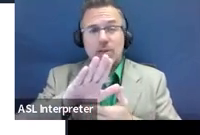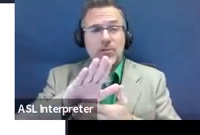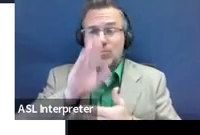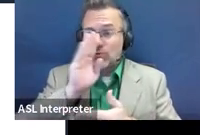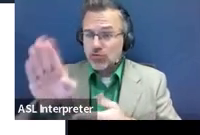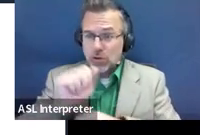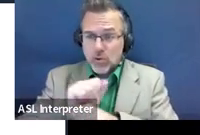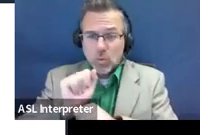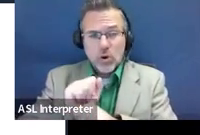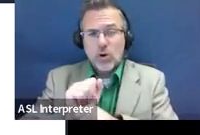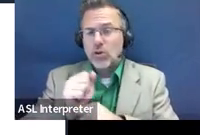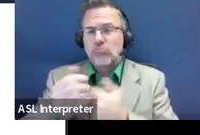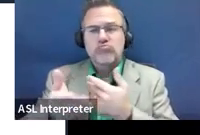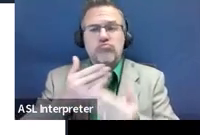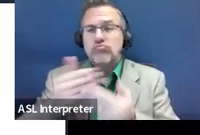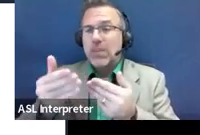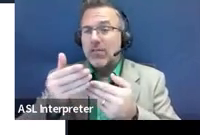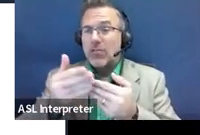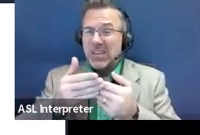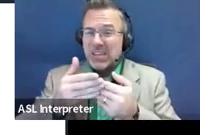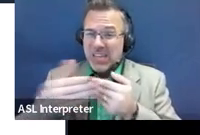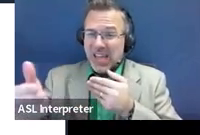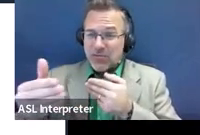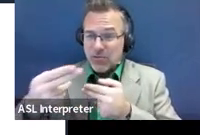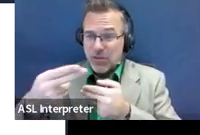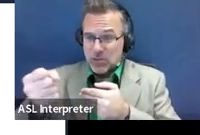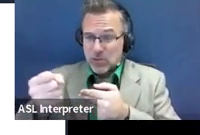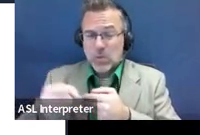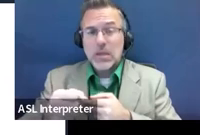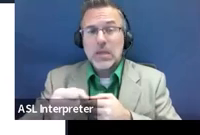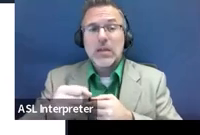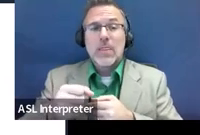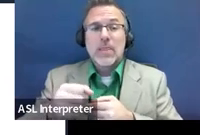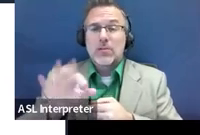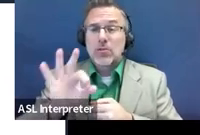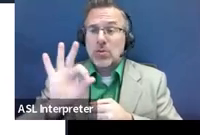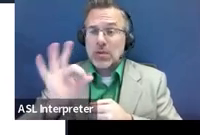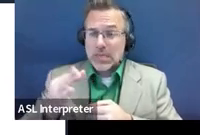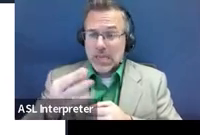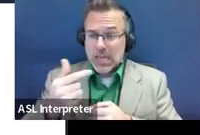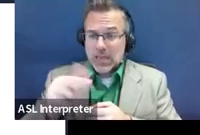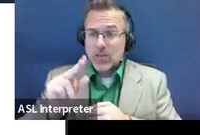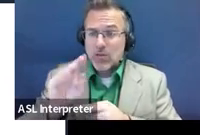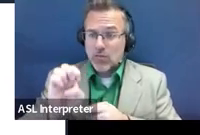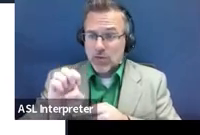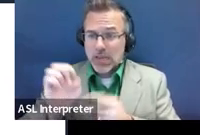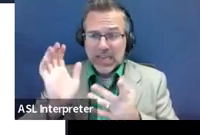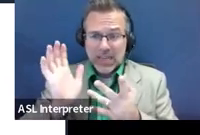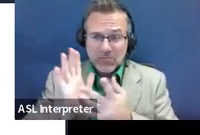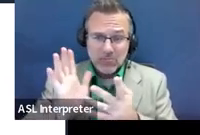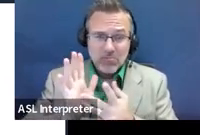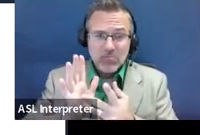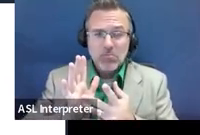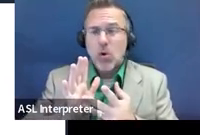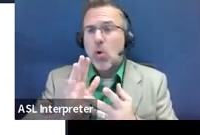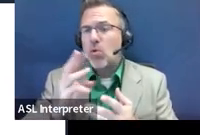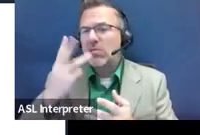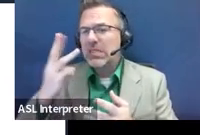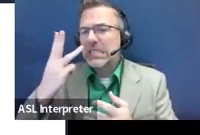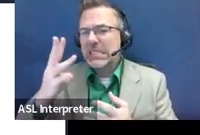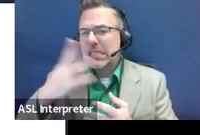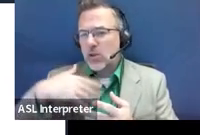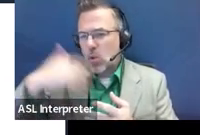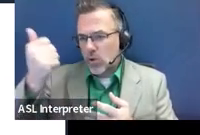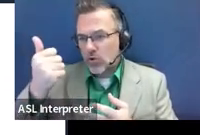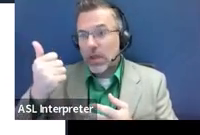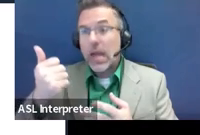when you are doing that for your ninth graders or older, or 16-year-olds or older, then best practice would to be inviting